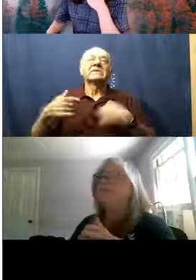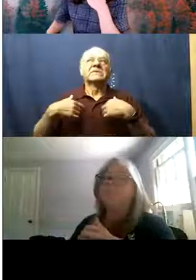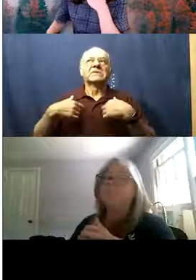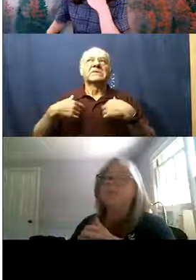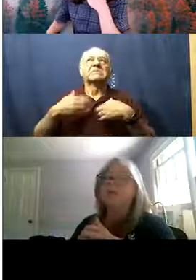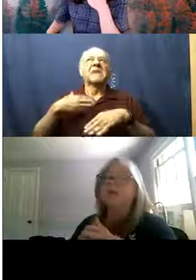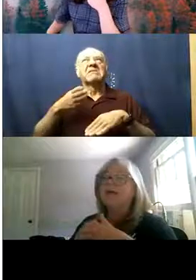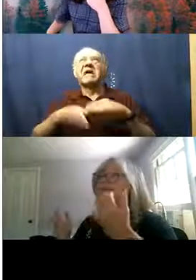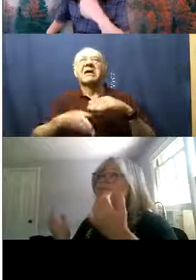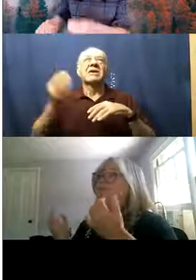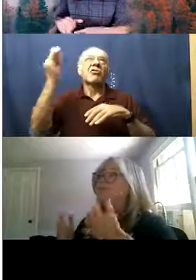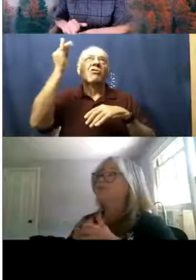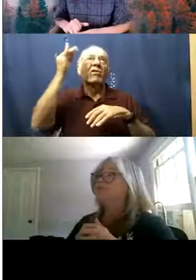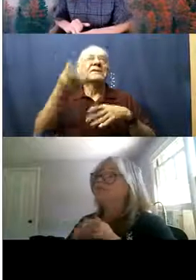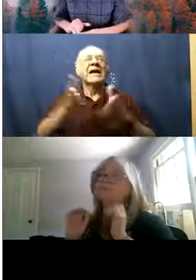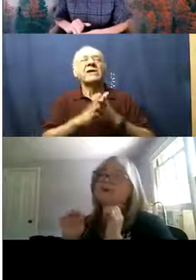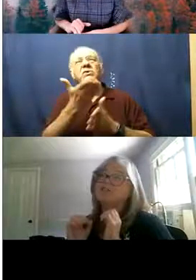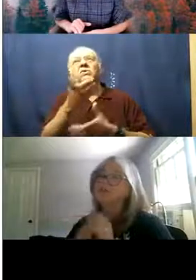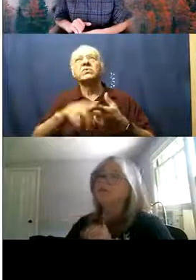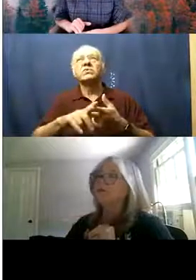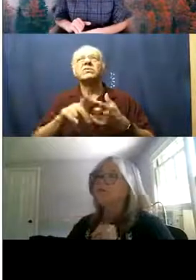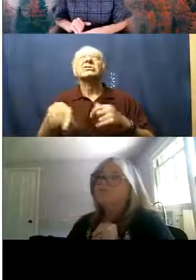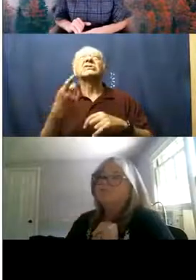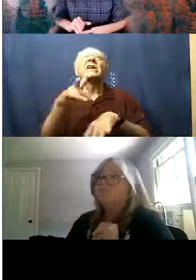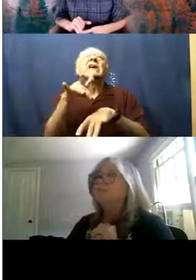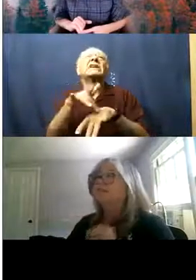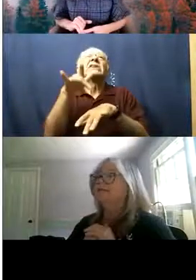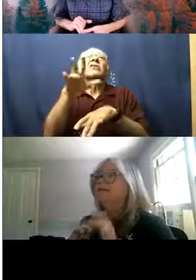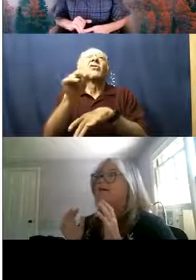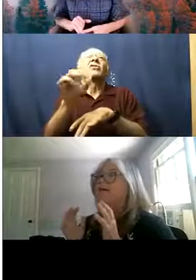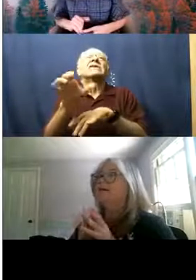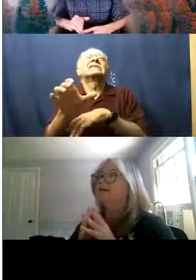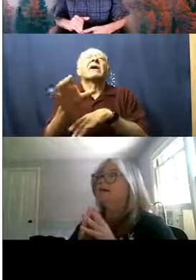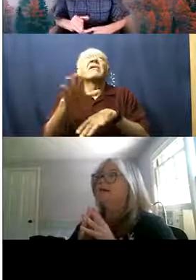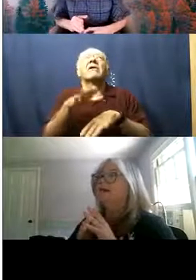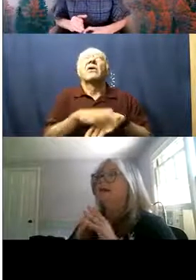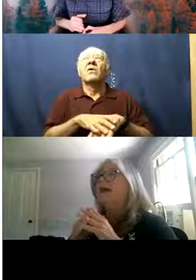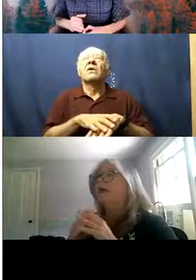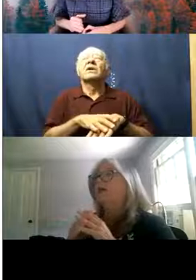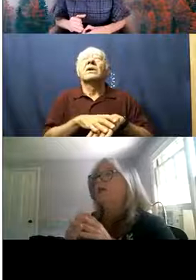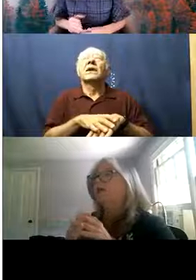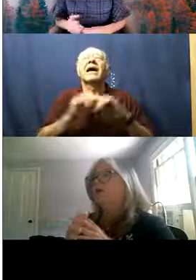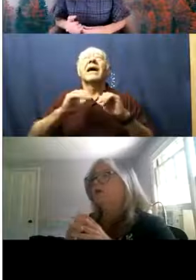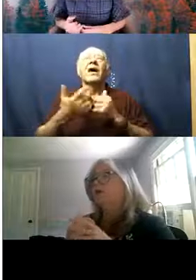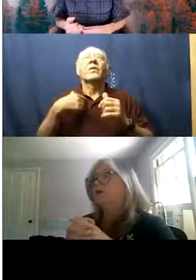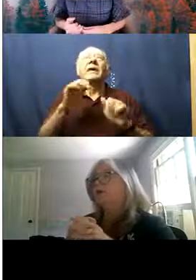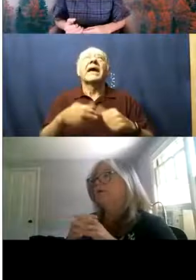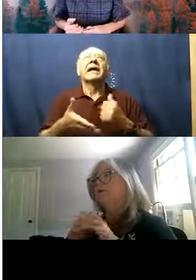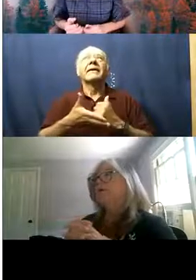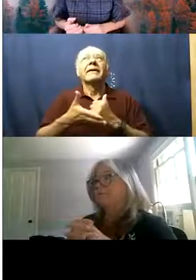thought, ask you to just touch for maybe 30 seconds on how we can